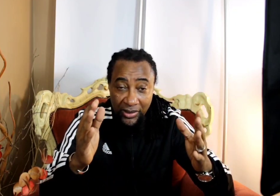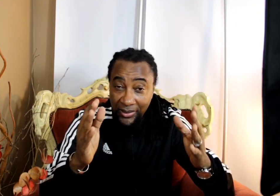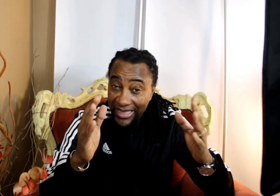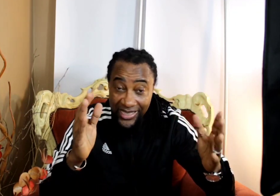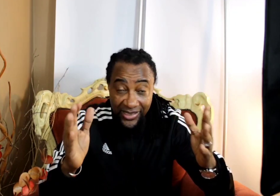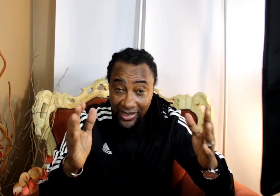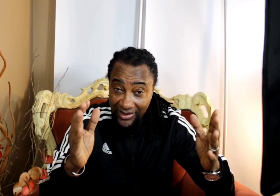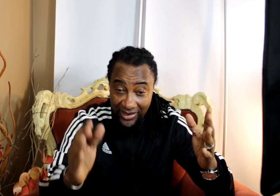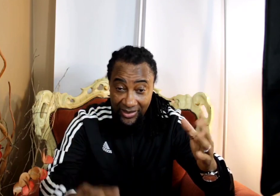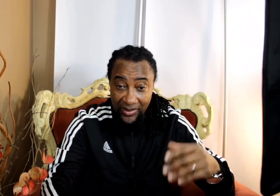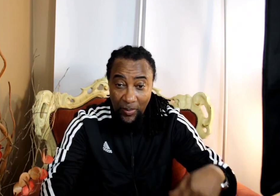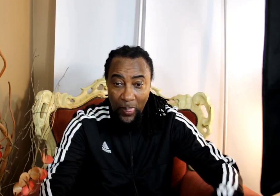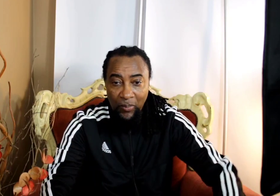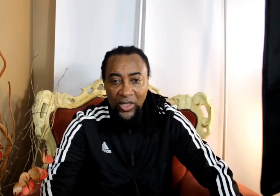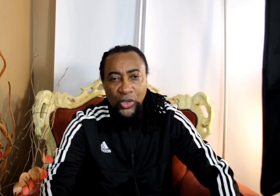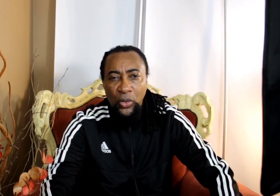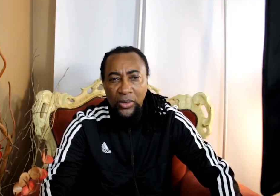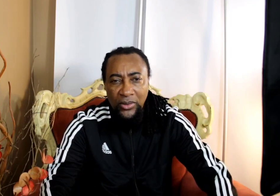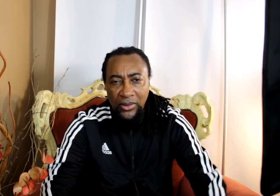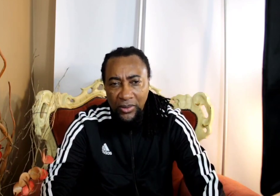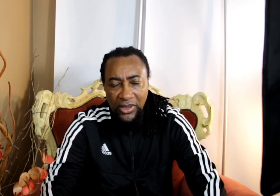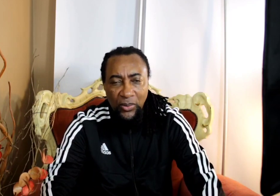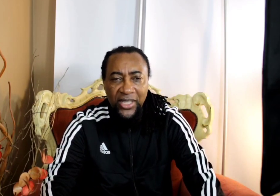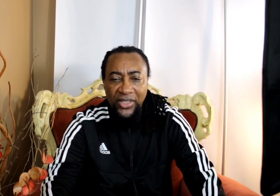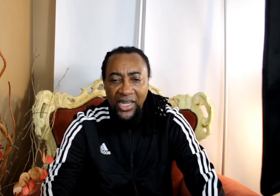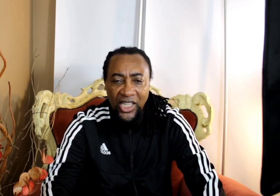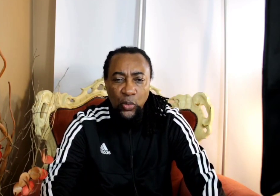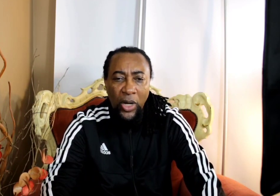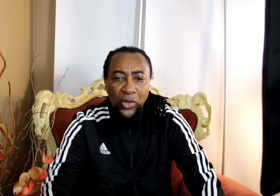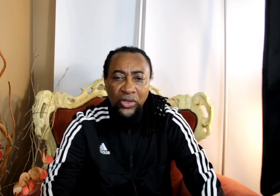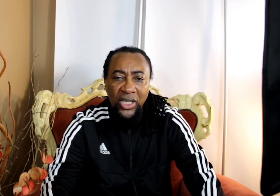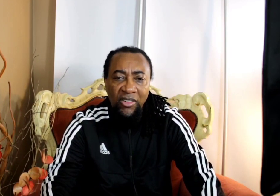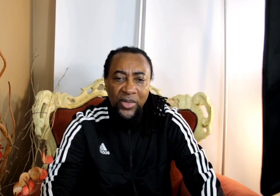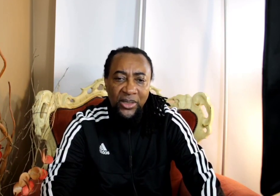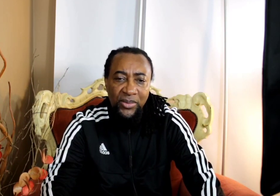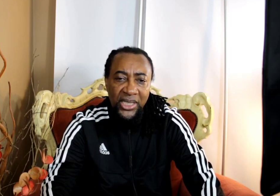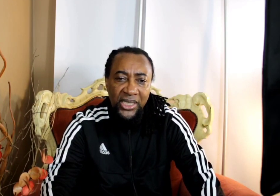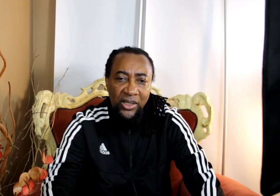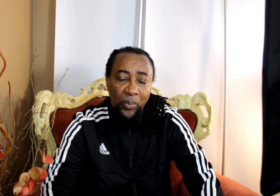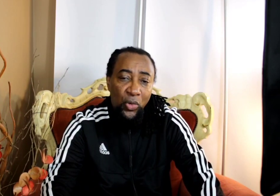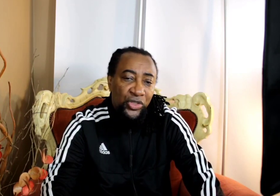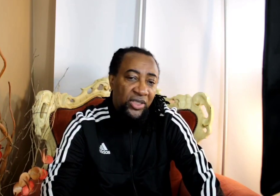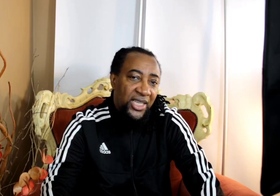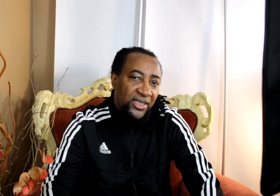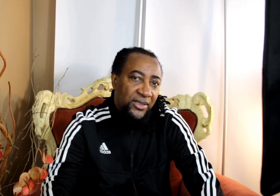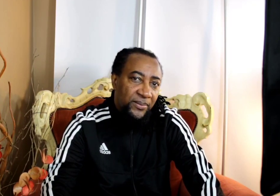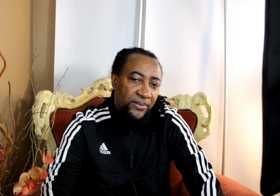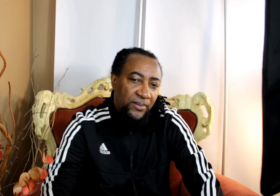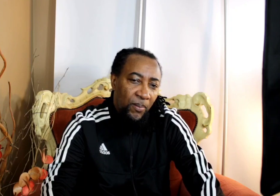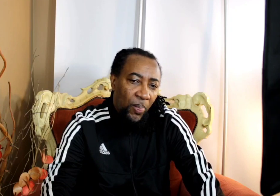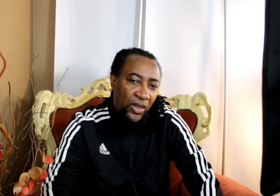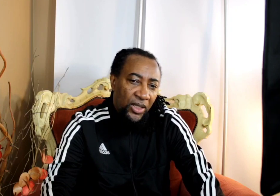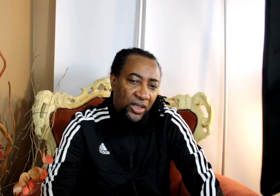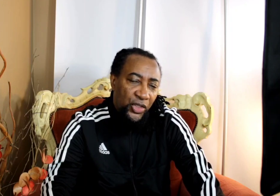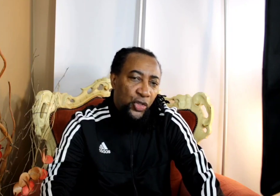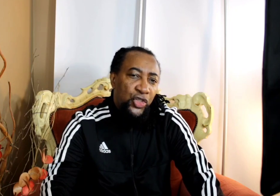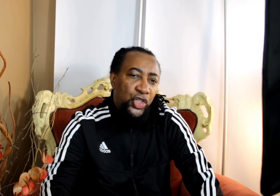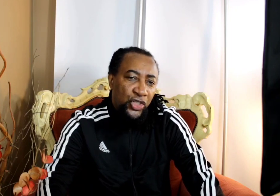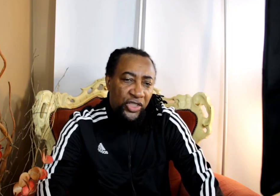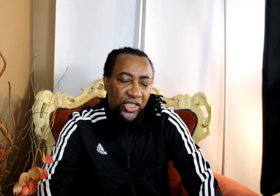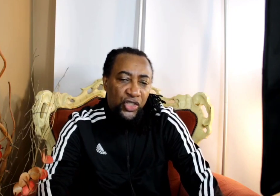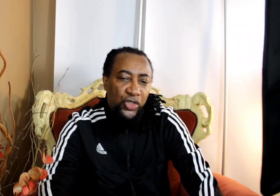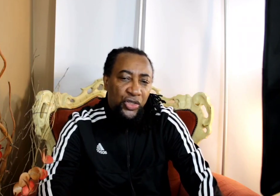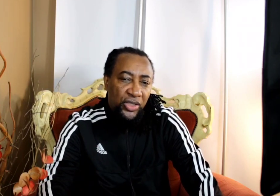remotely. Easy access. So one have to ask, why would the government be opposed to this?